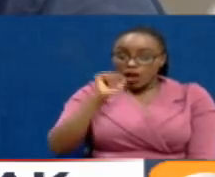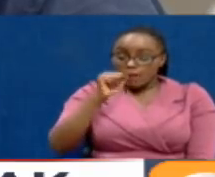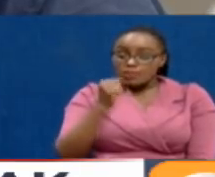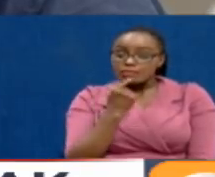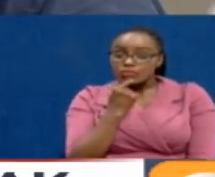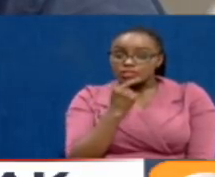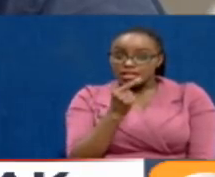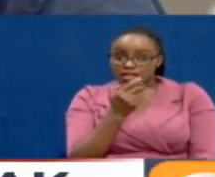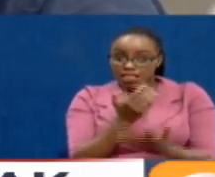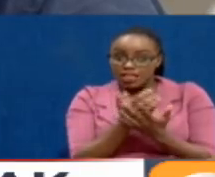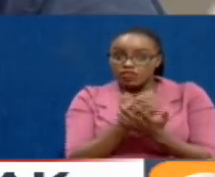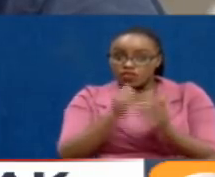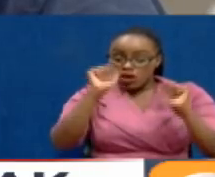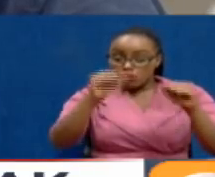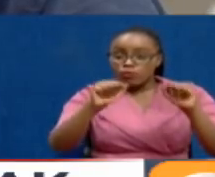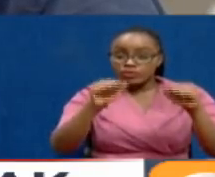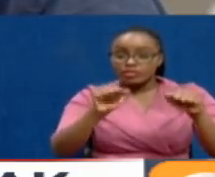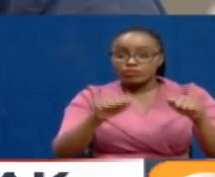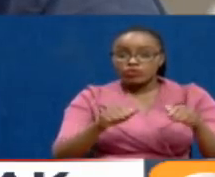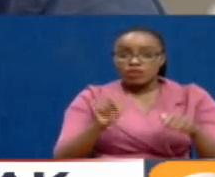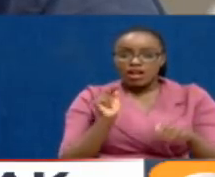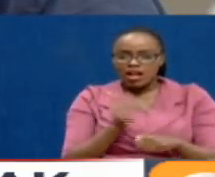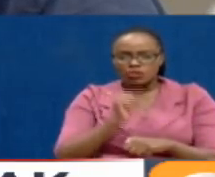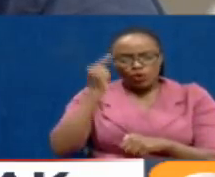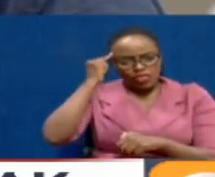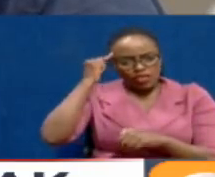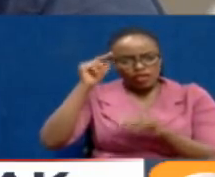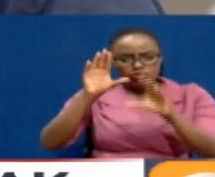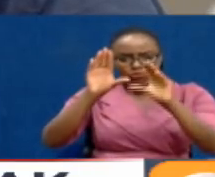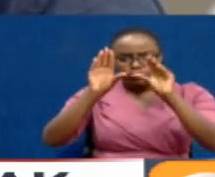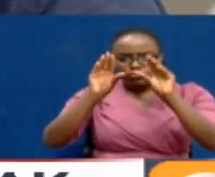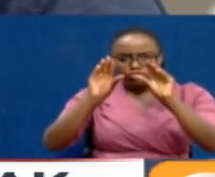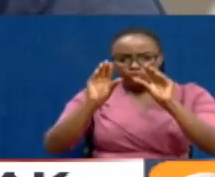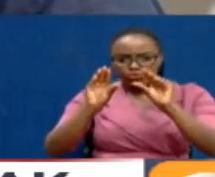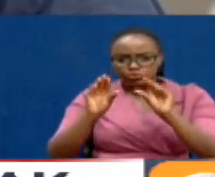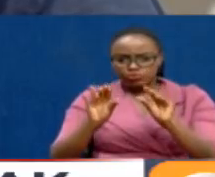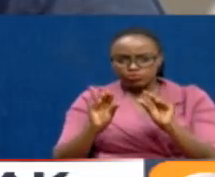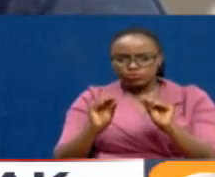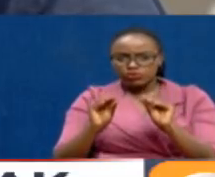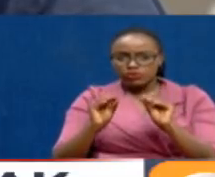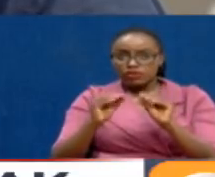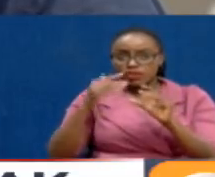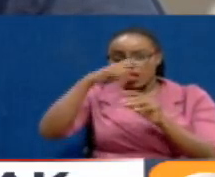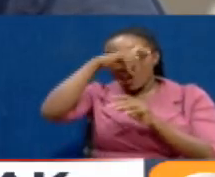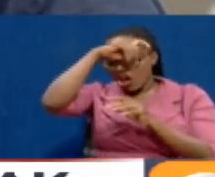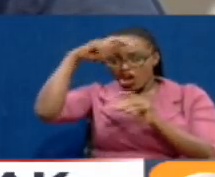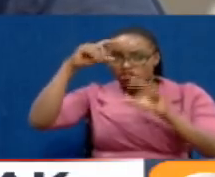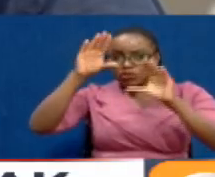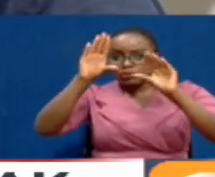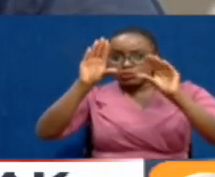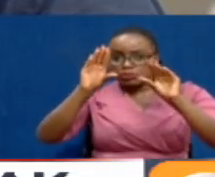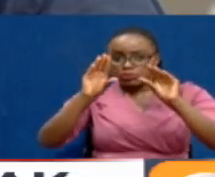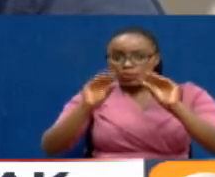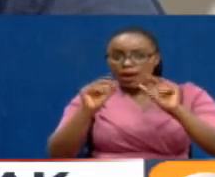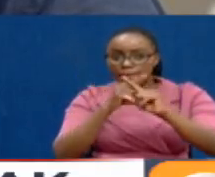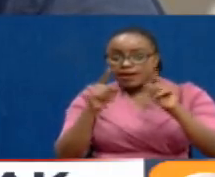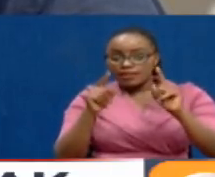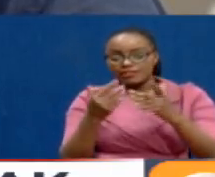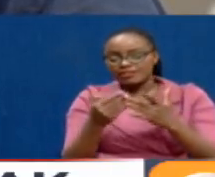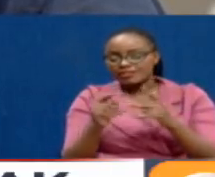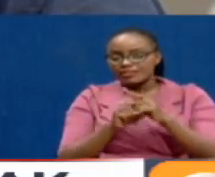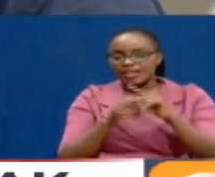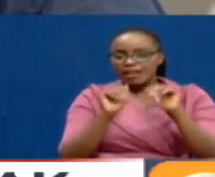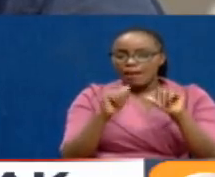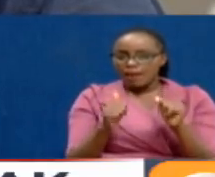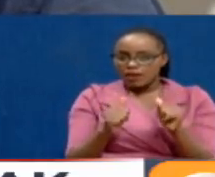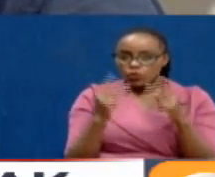that evidence, yes, it does. We think it may slow down, the hot climate may slow down the ability to spread, but there's no evidence to suggest that yet.